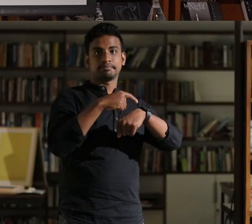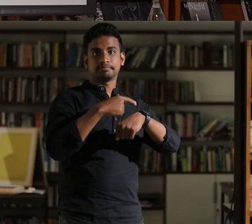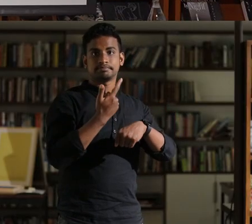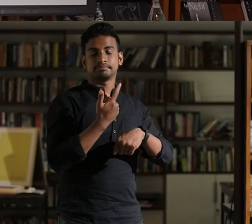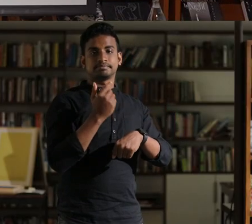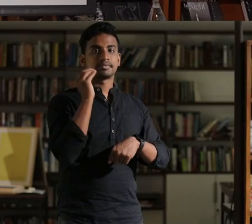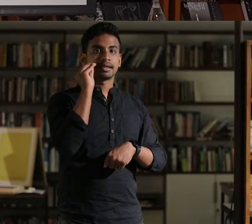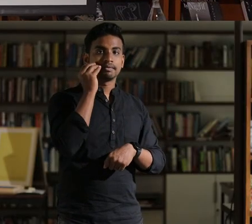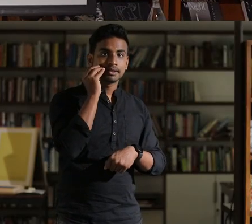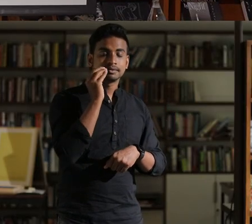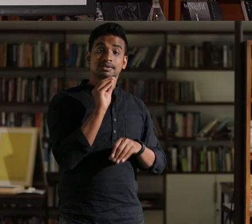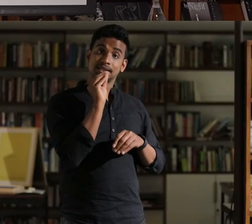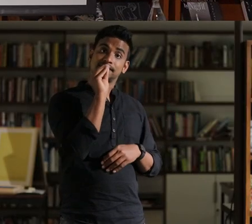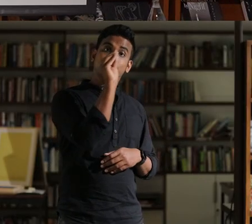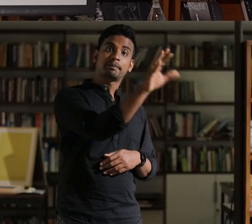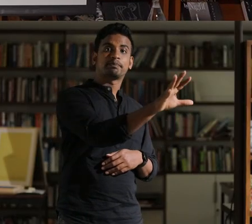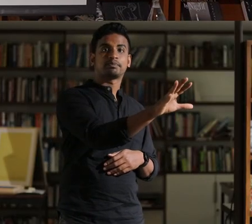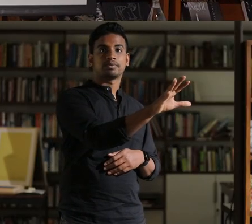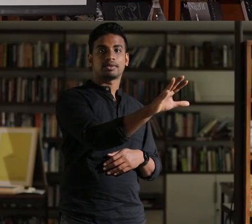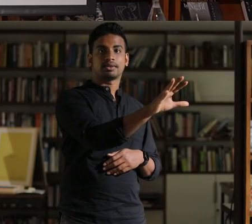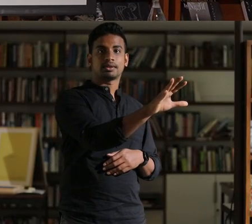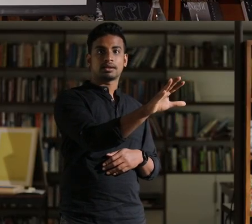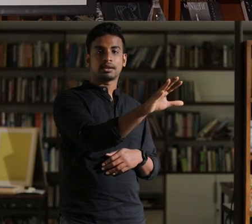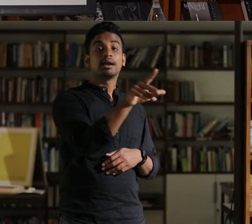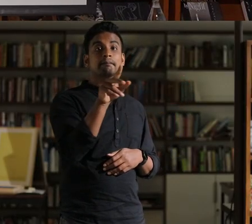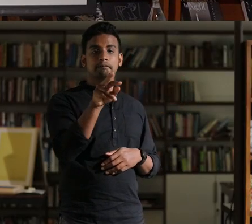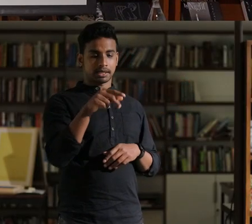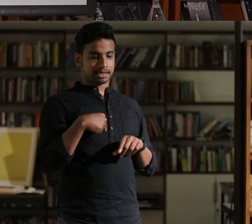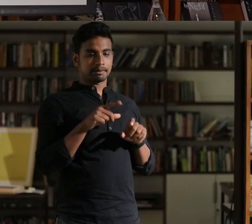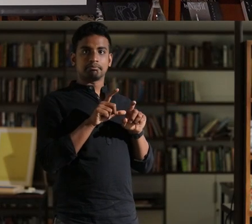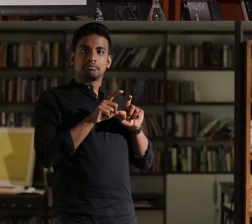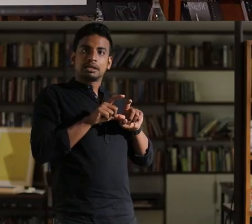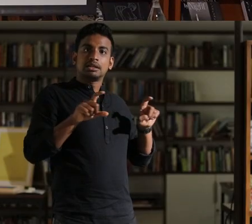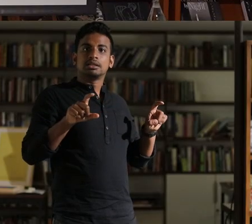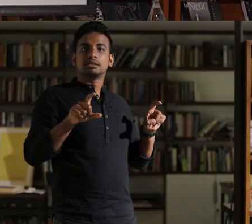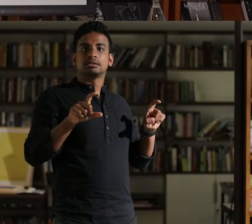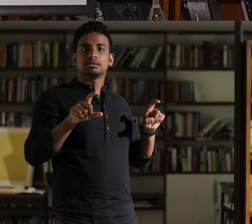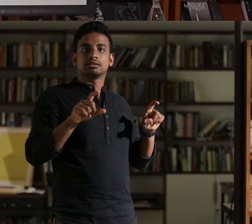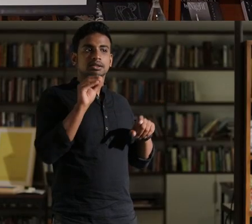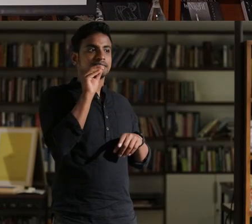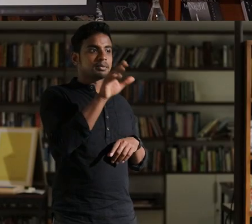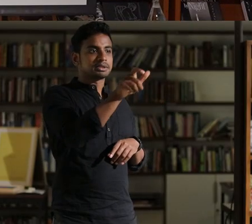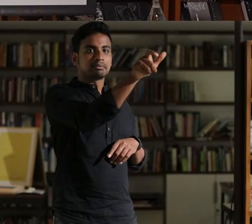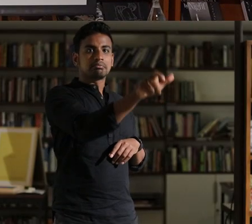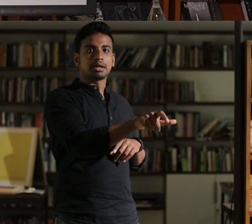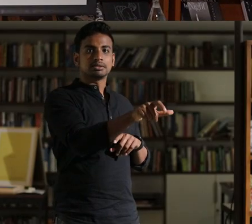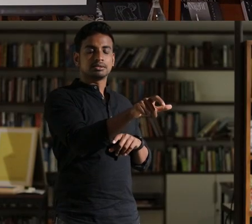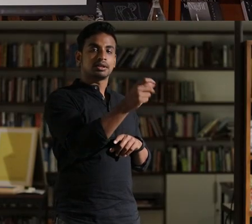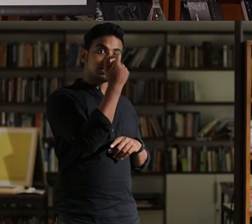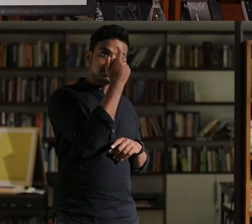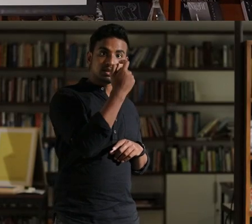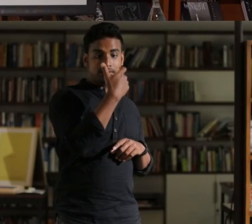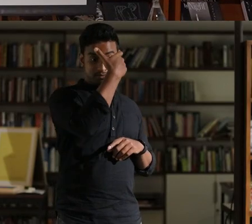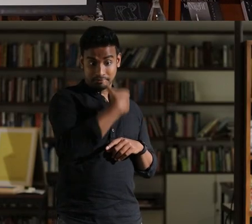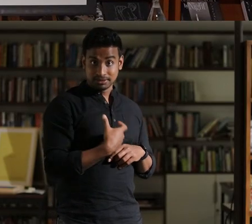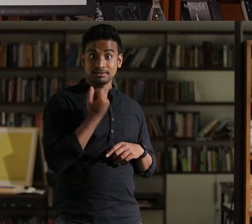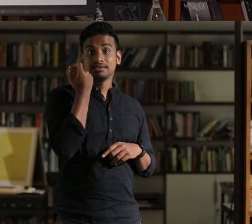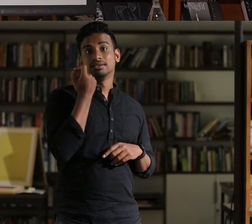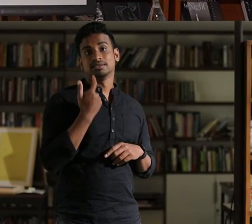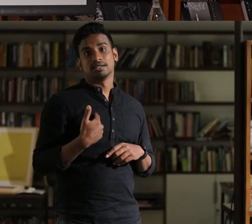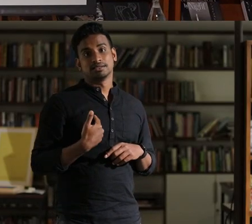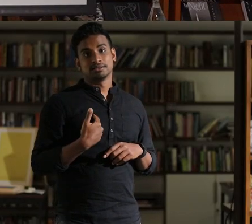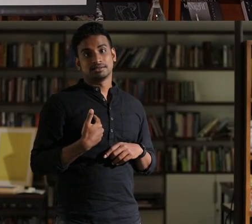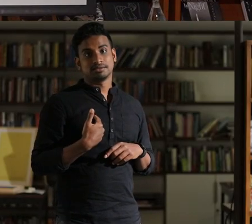make clear what this is going to be used for. And it begins from within your locality. So here is